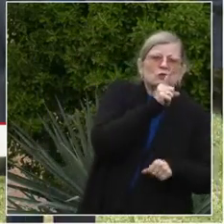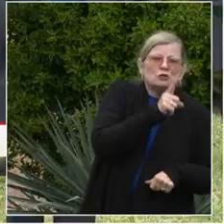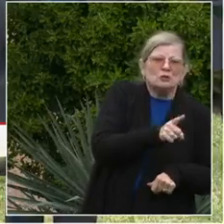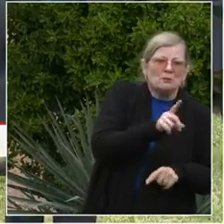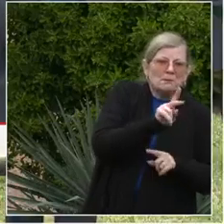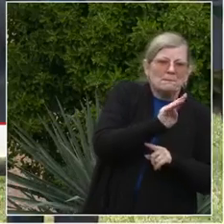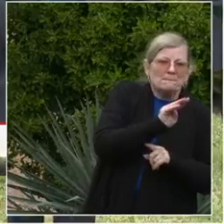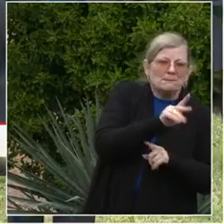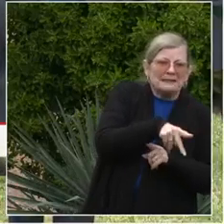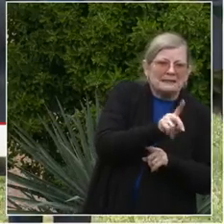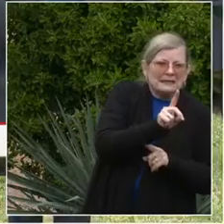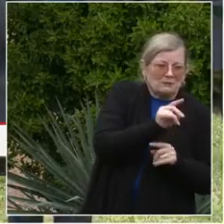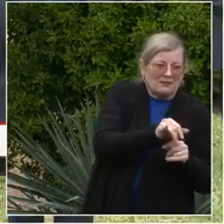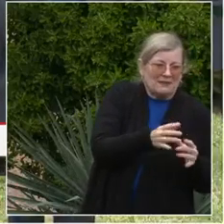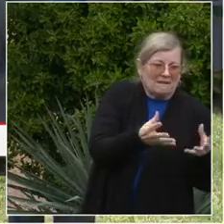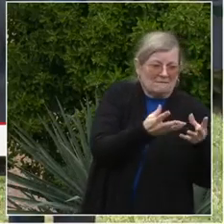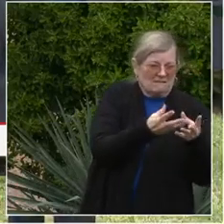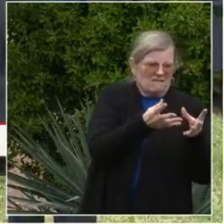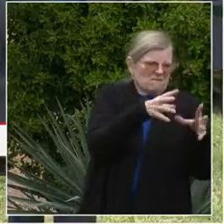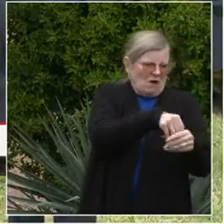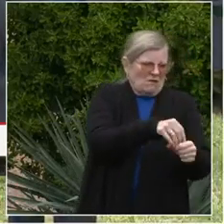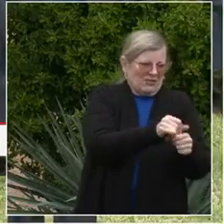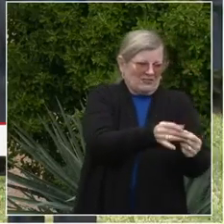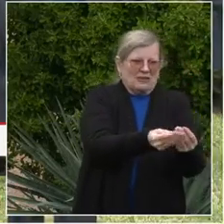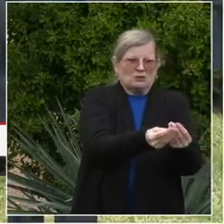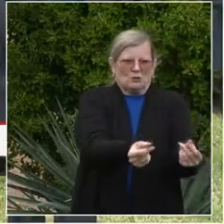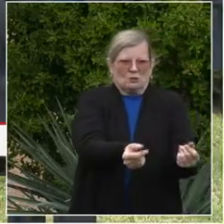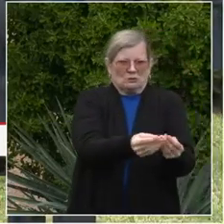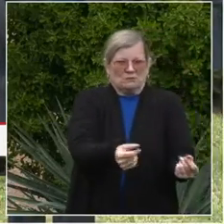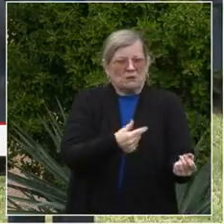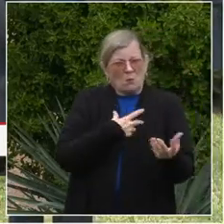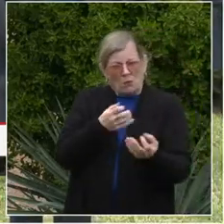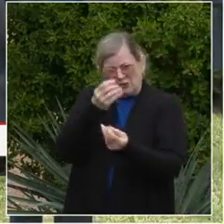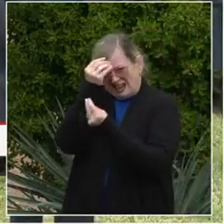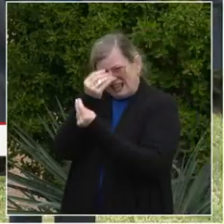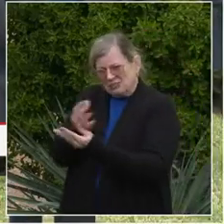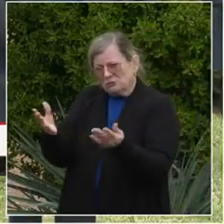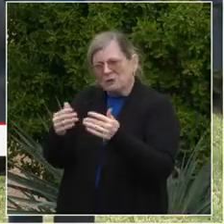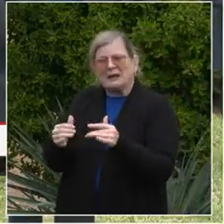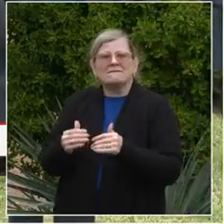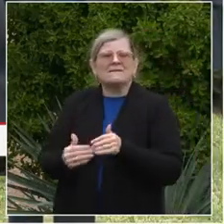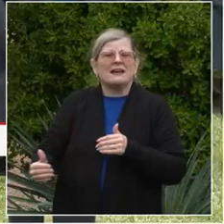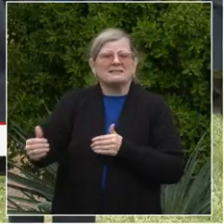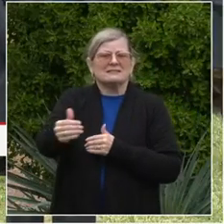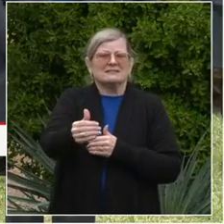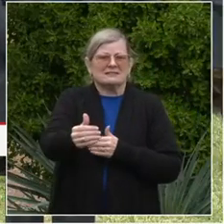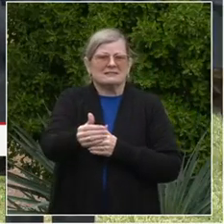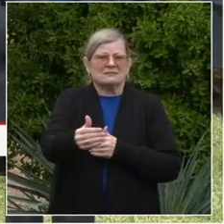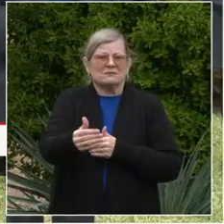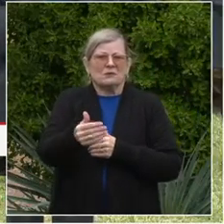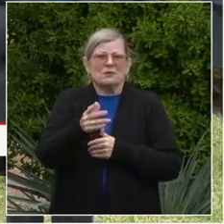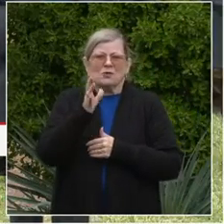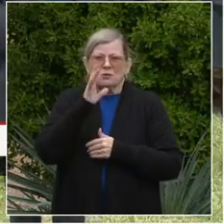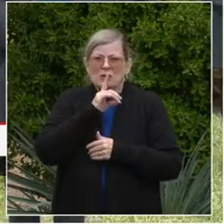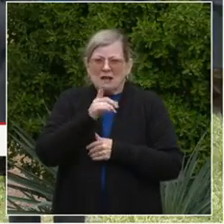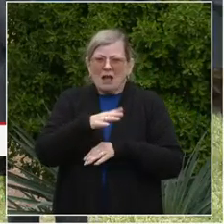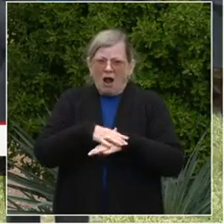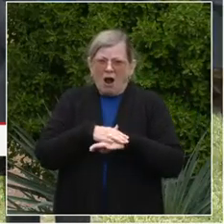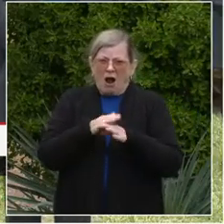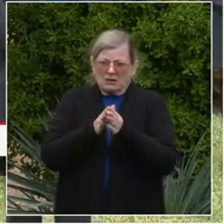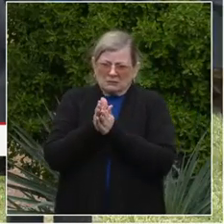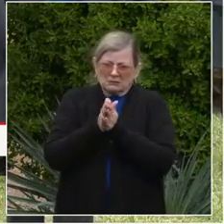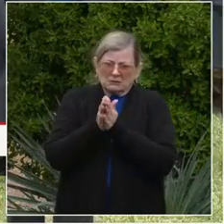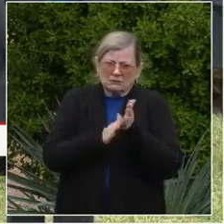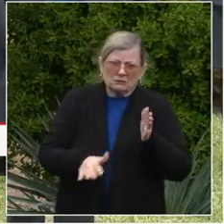part of that solution. I will tell you just in advance, we're really focused on an initiative around schools, and I look